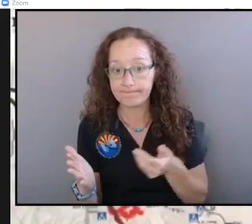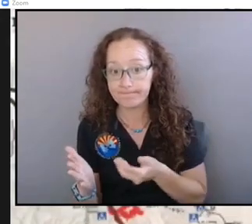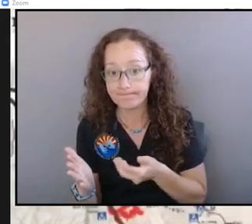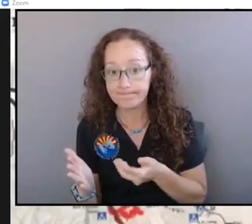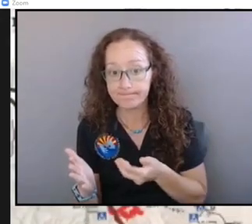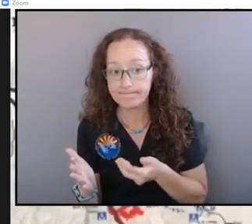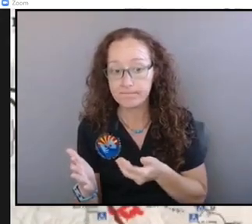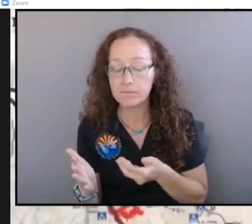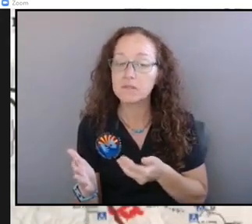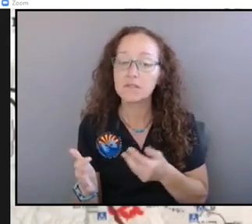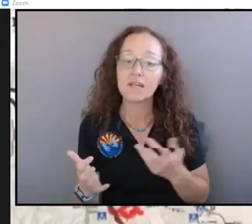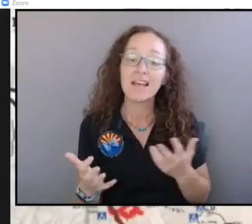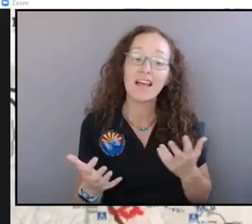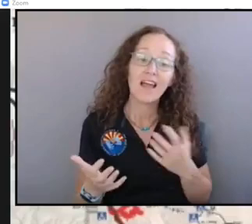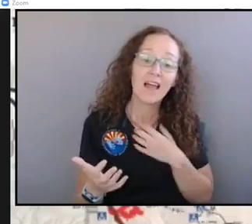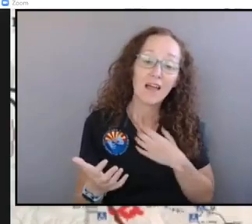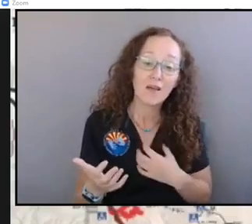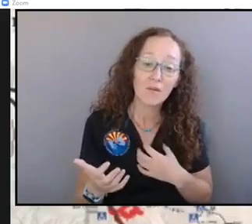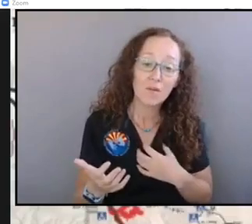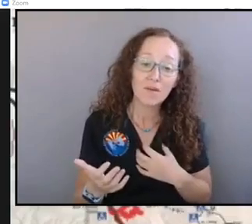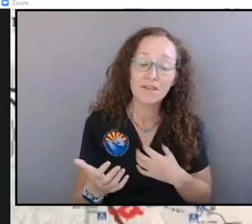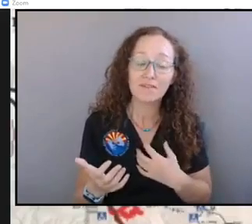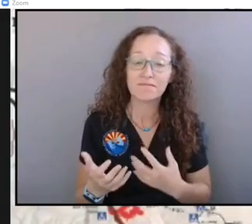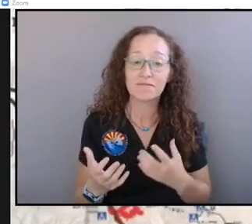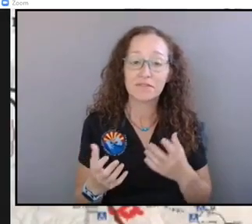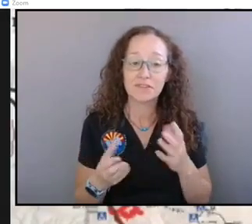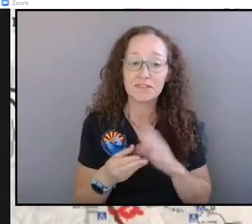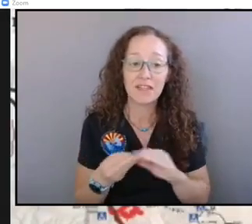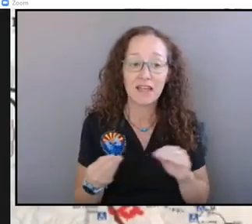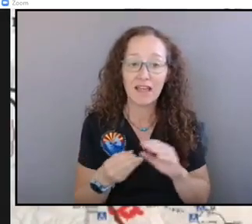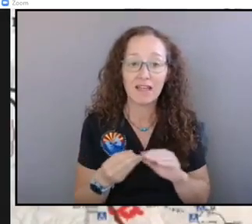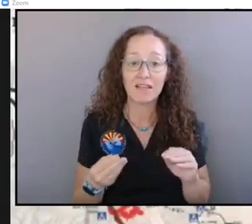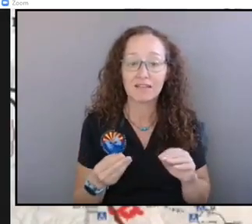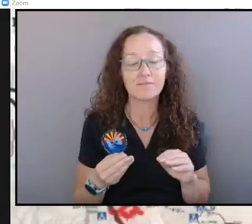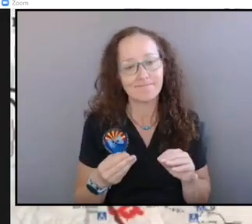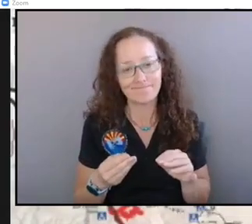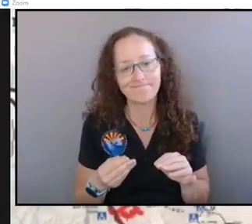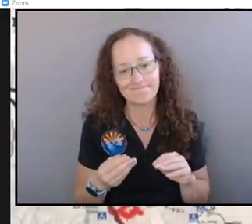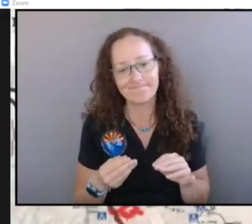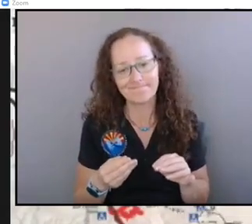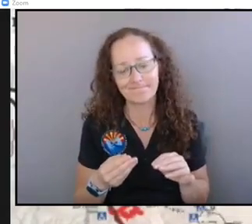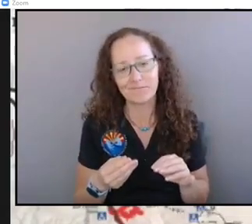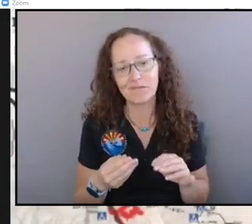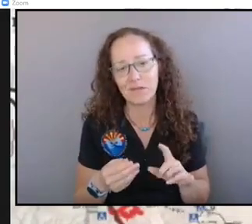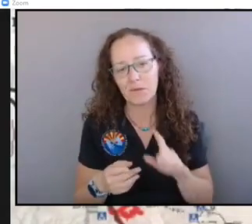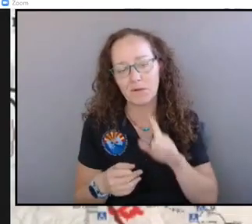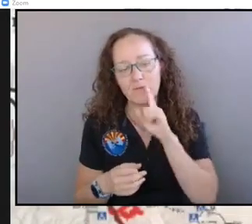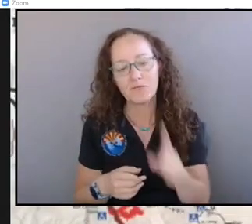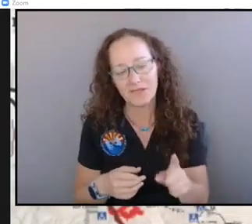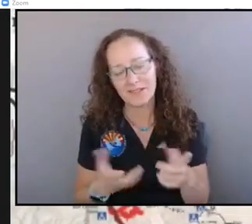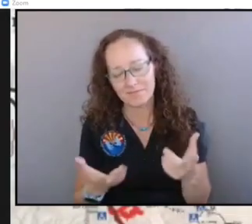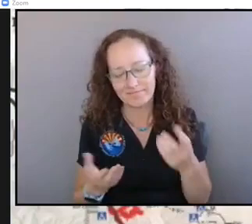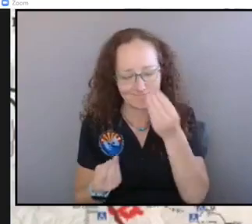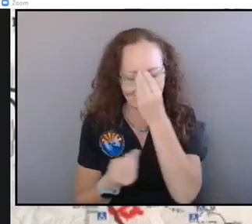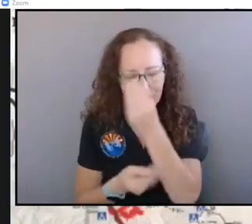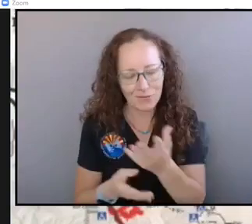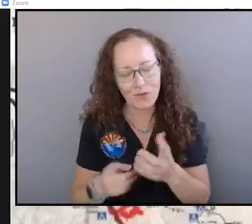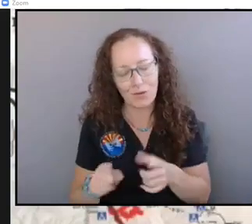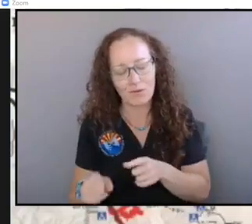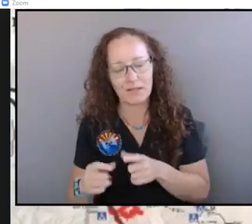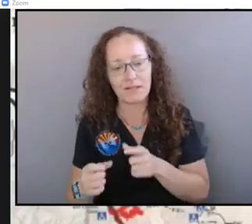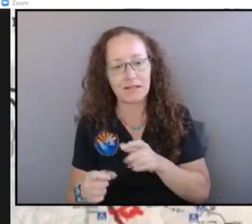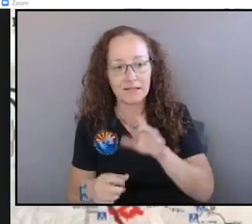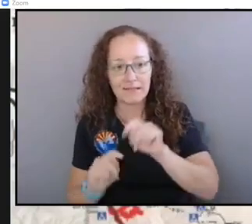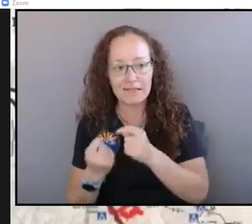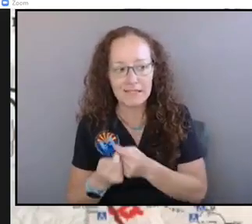would like to say that there's an extreme amount of work going on in those areas as the team fights to continue to hold that